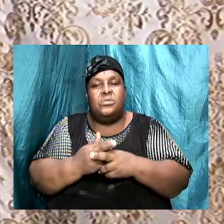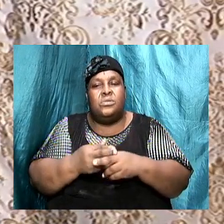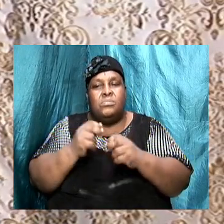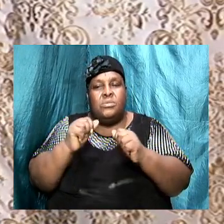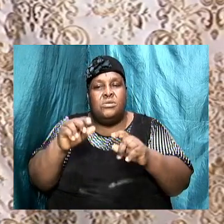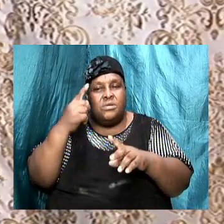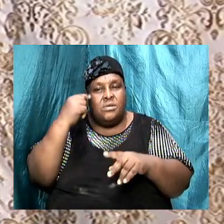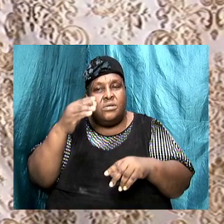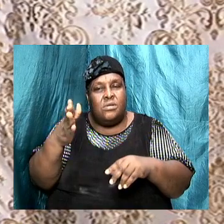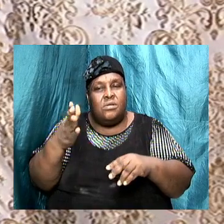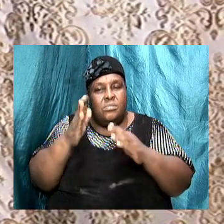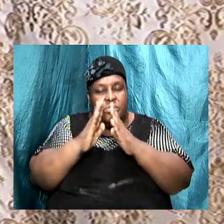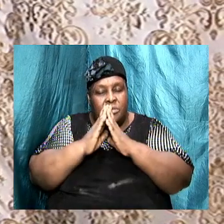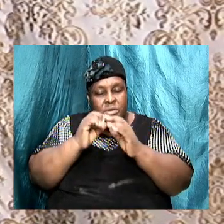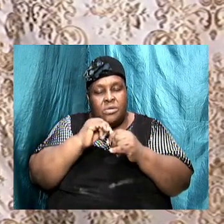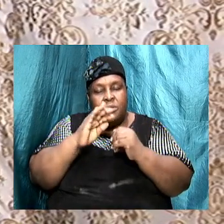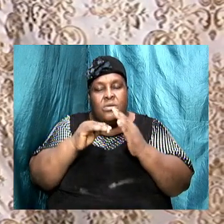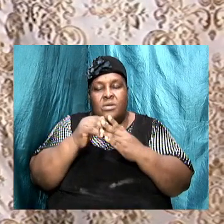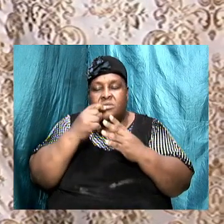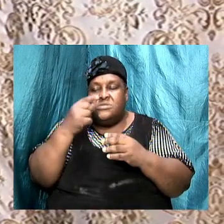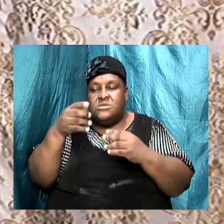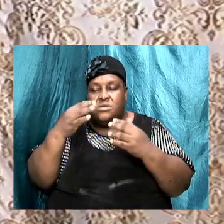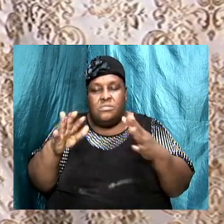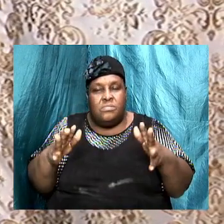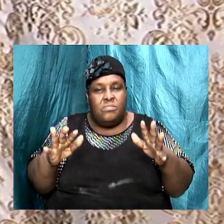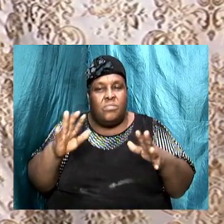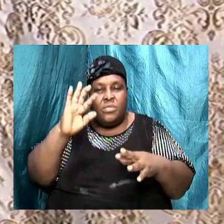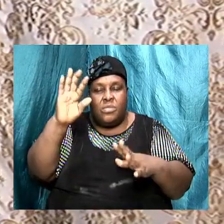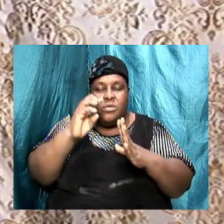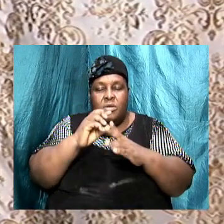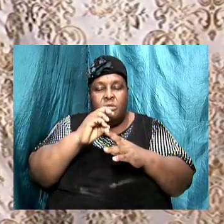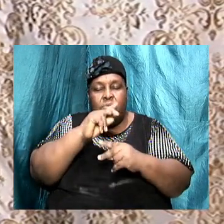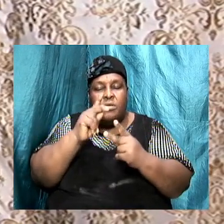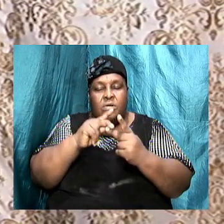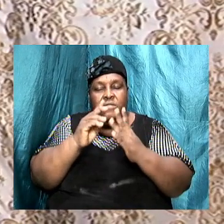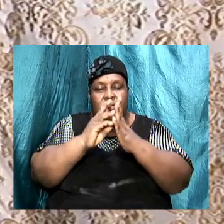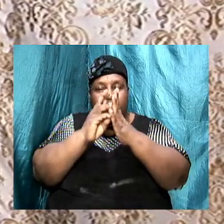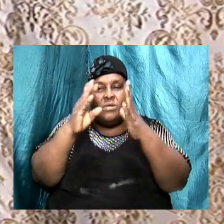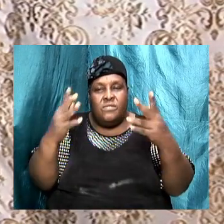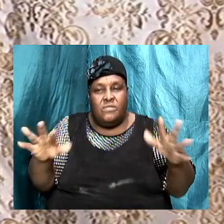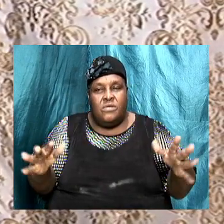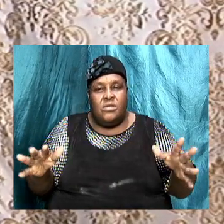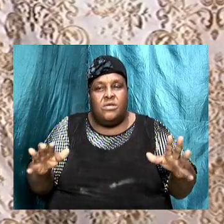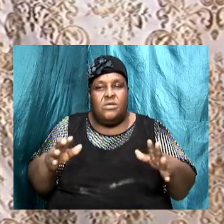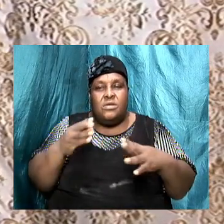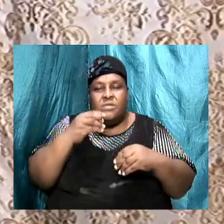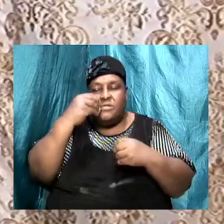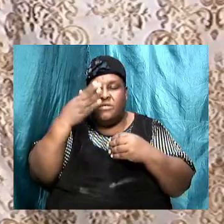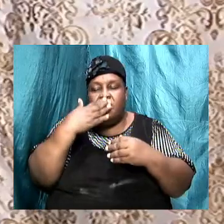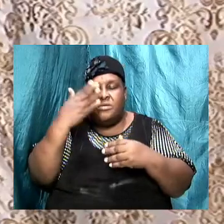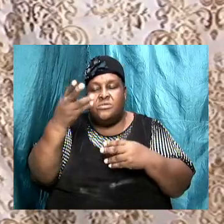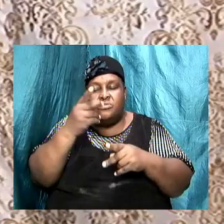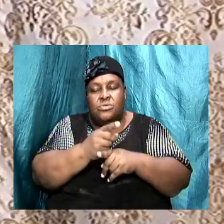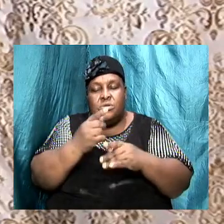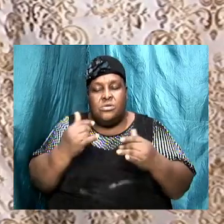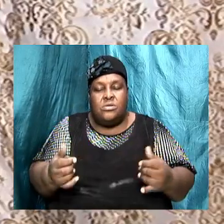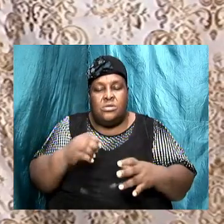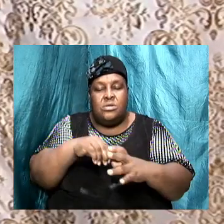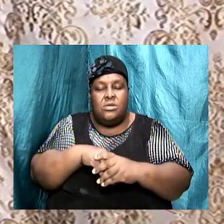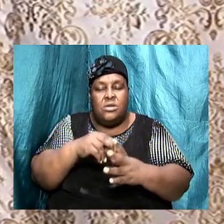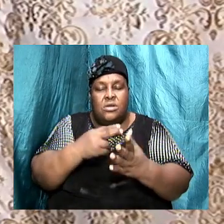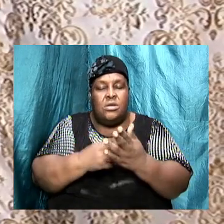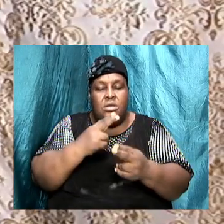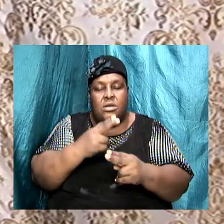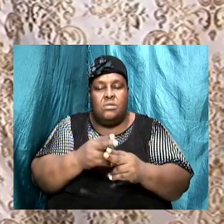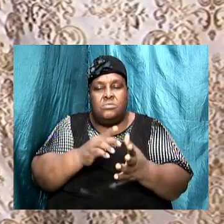when all is said and done tonight, that your perfect will be done. We give you thanks right now in the name of Jesus Christ,